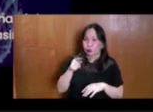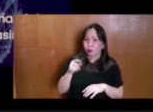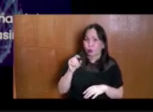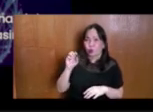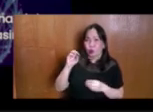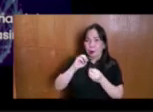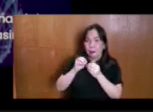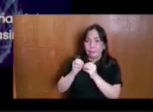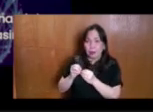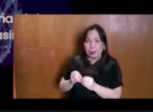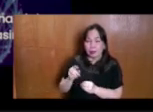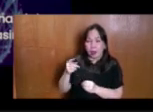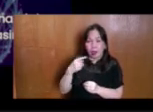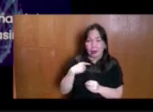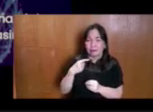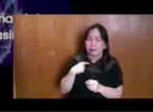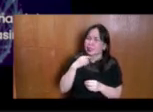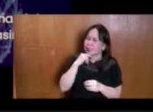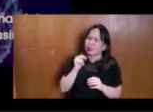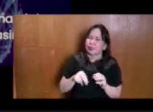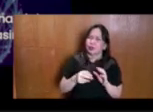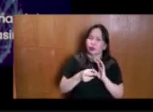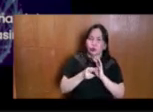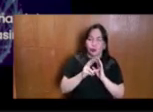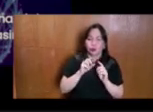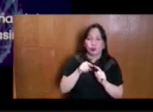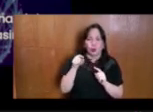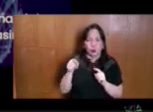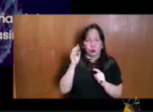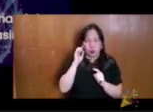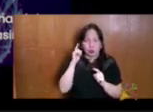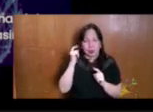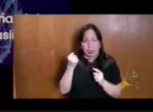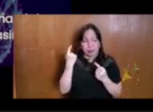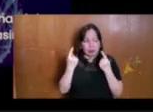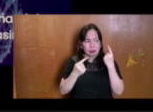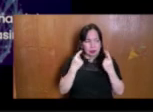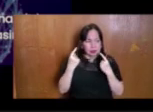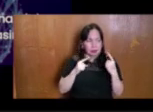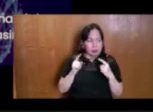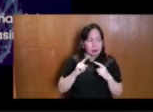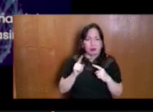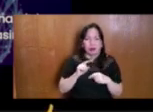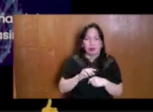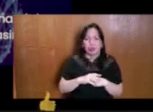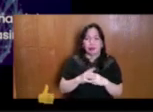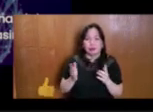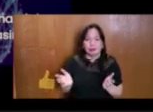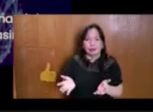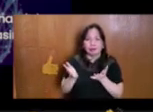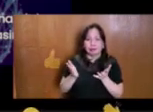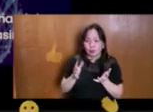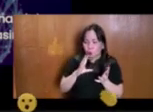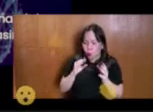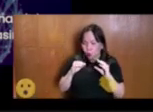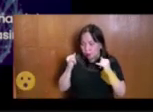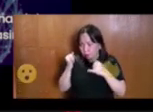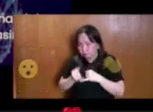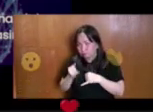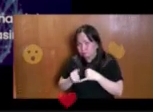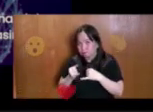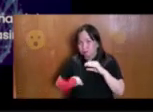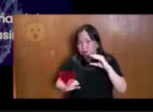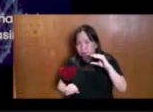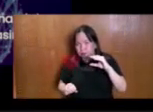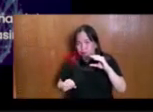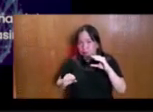go over them, but the idea is you might want to consider really uplifting the bottom. As I said, you